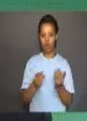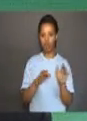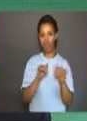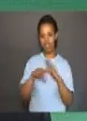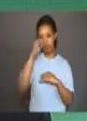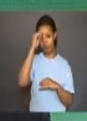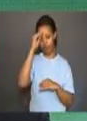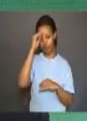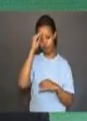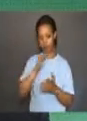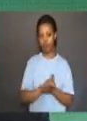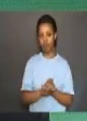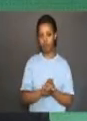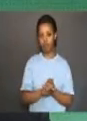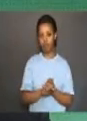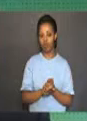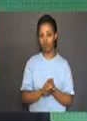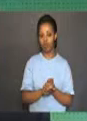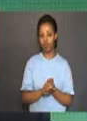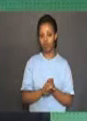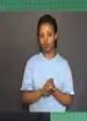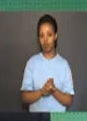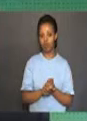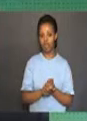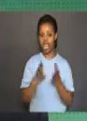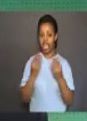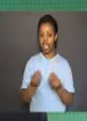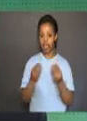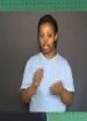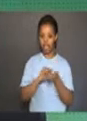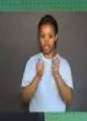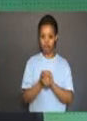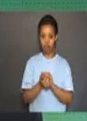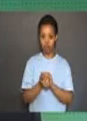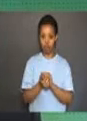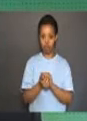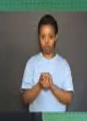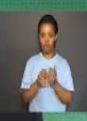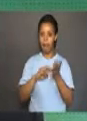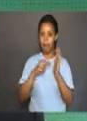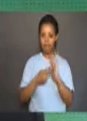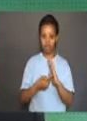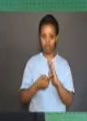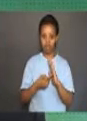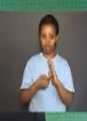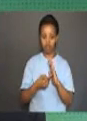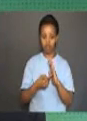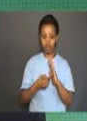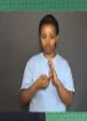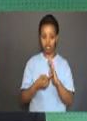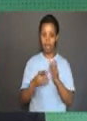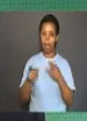our previous lessons, evolution is the change in the